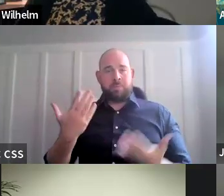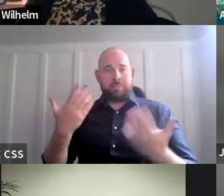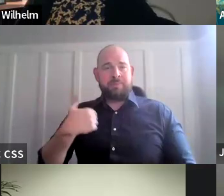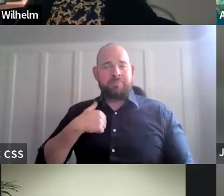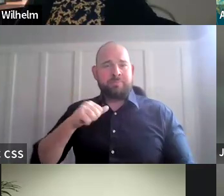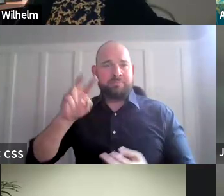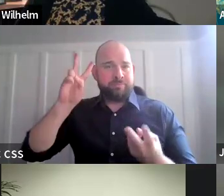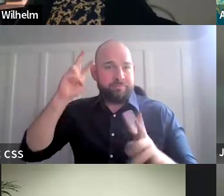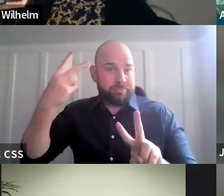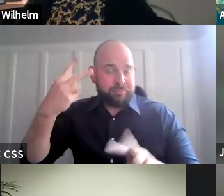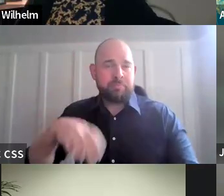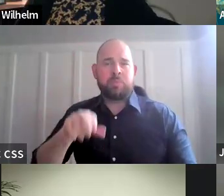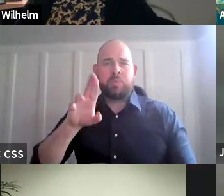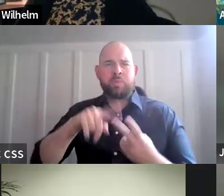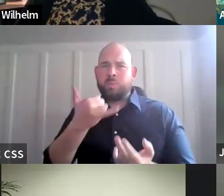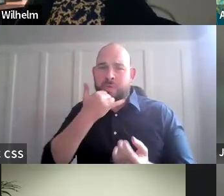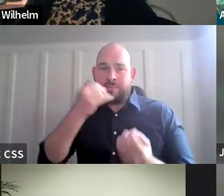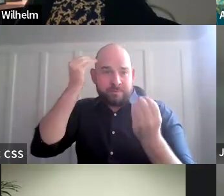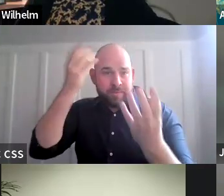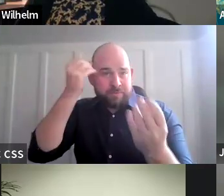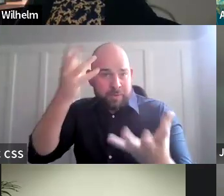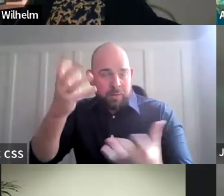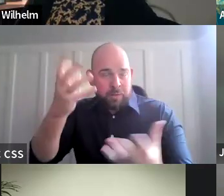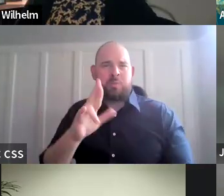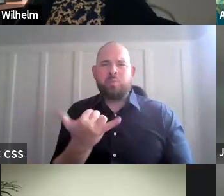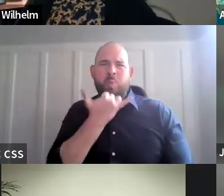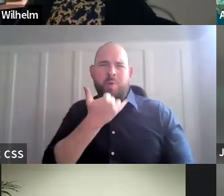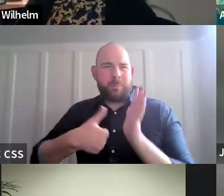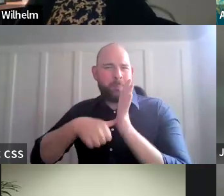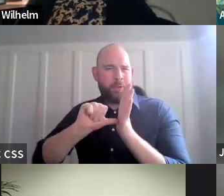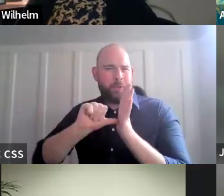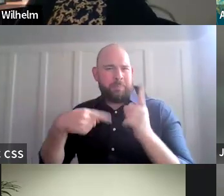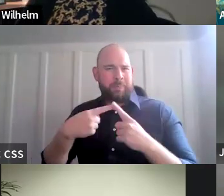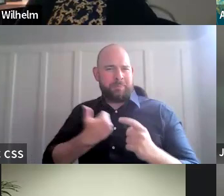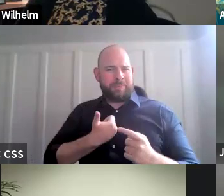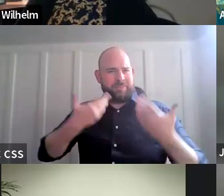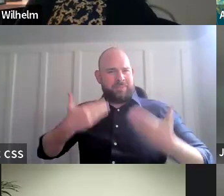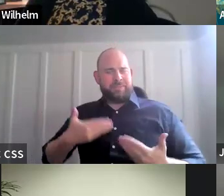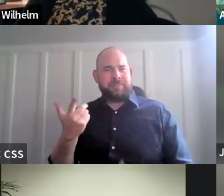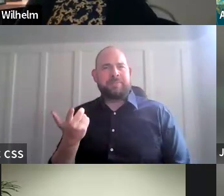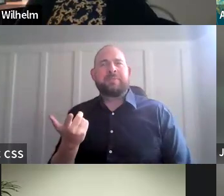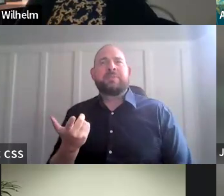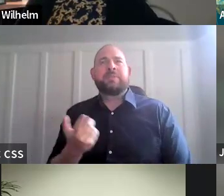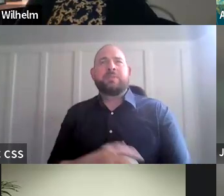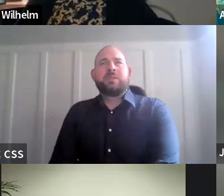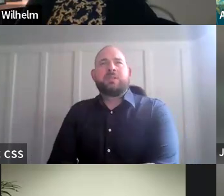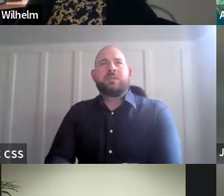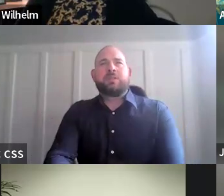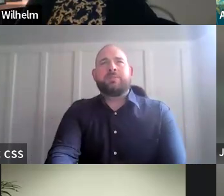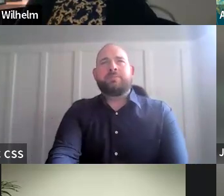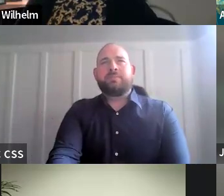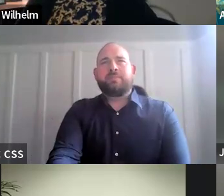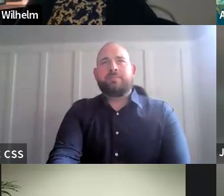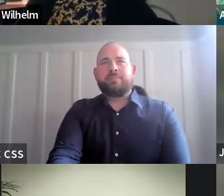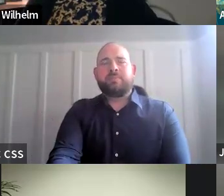wrong. It could be inaccurate because maybe that interpreter is misunderstanding or providing misinformation or giving a wrong